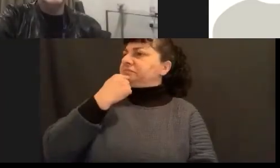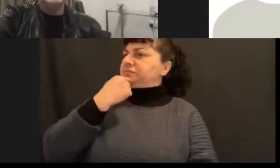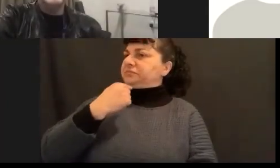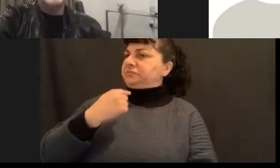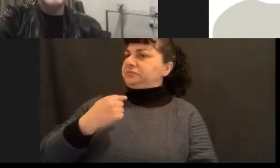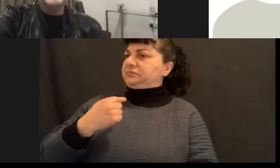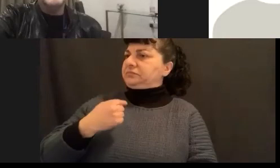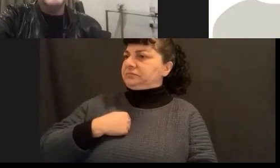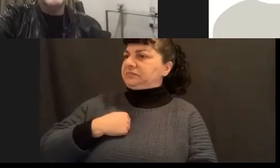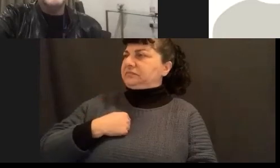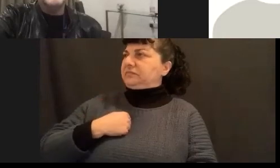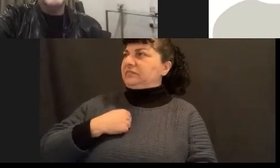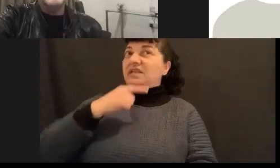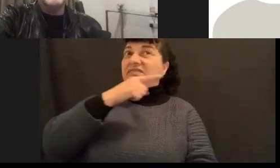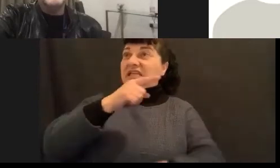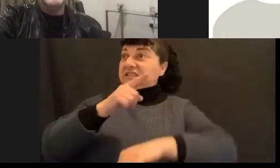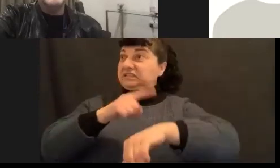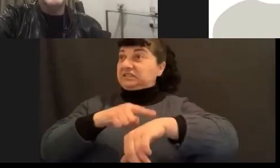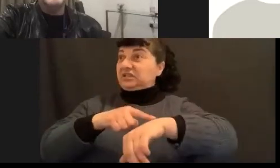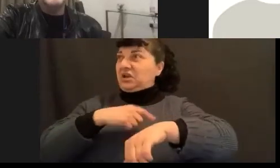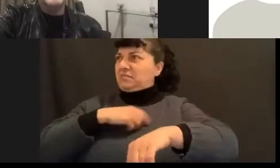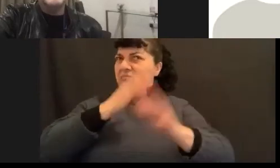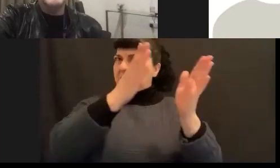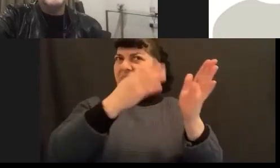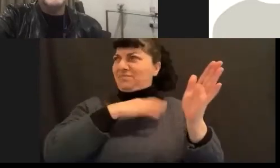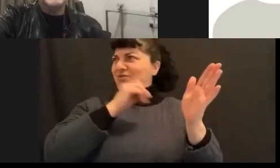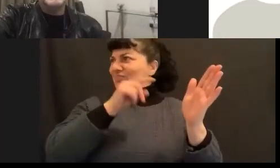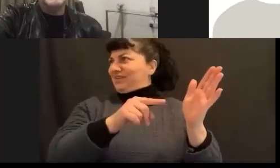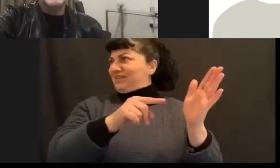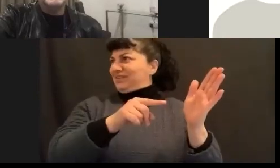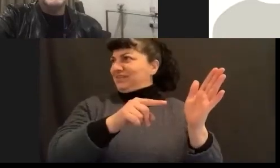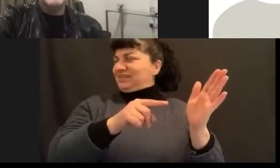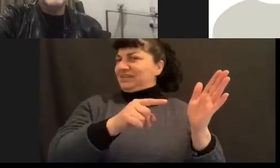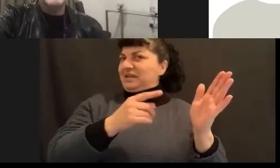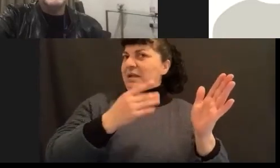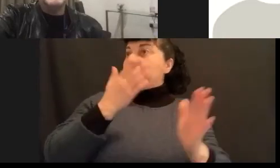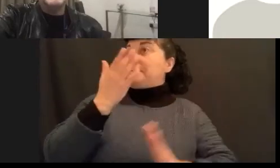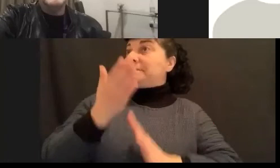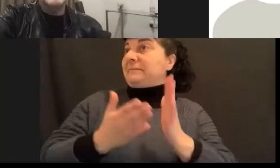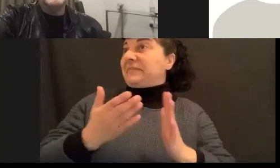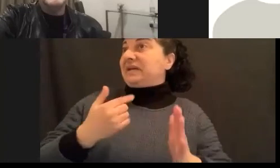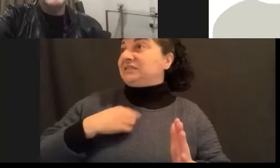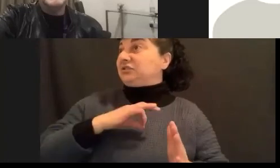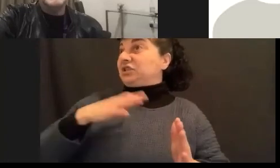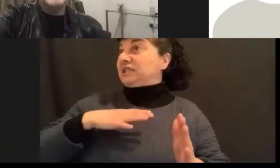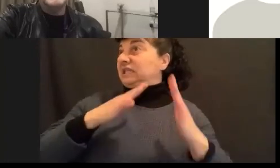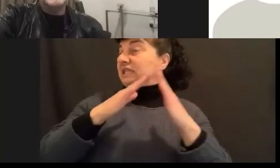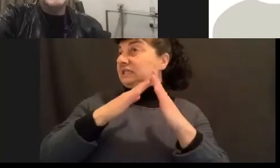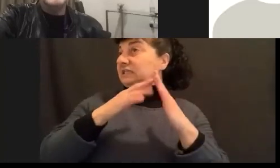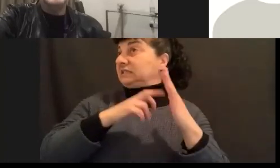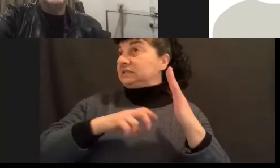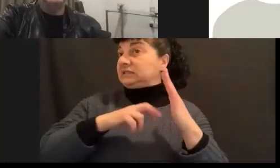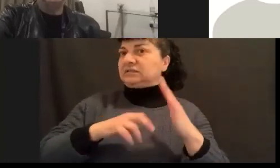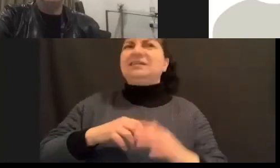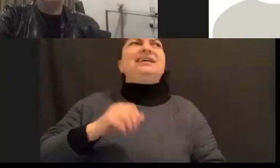exposure site, can you be excluded from the isolation times as you are not at the exposure sites during the designated times?